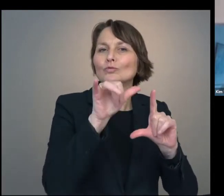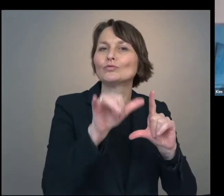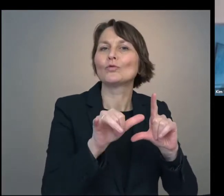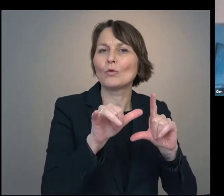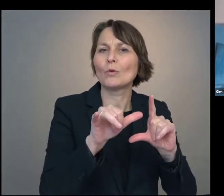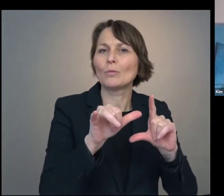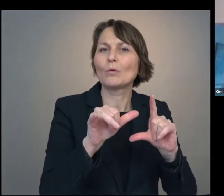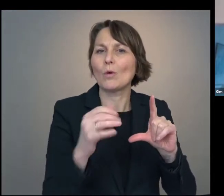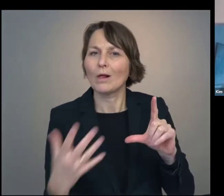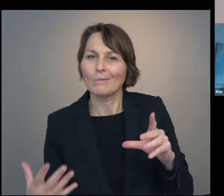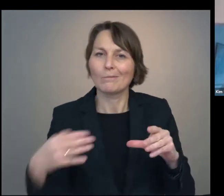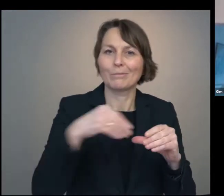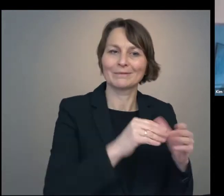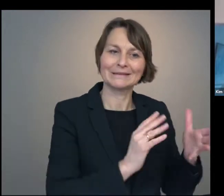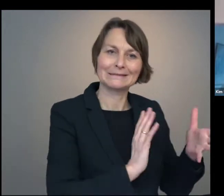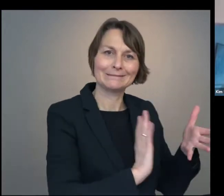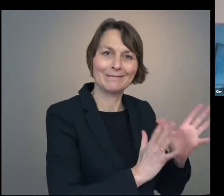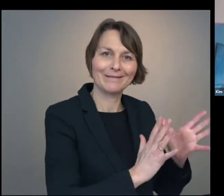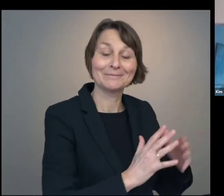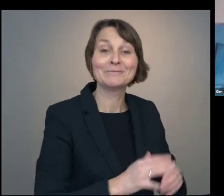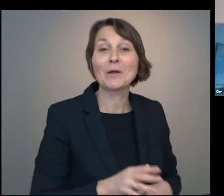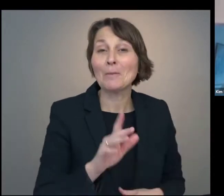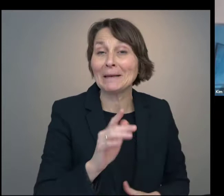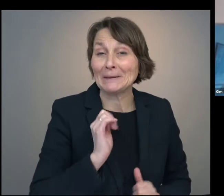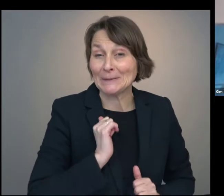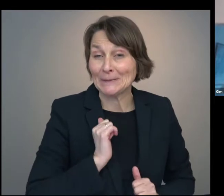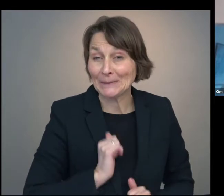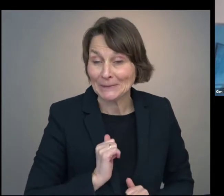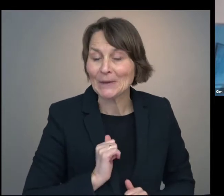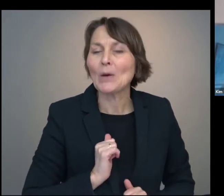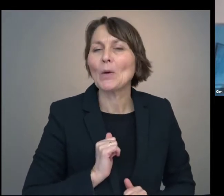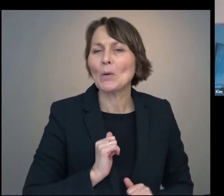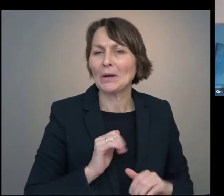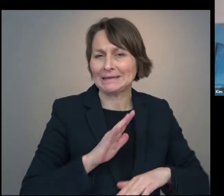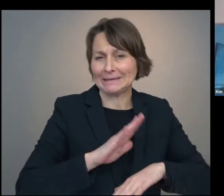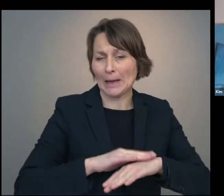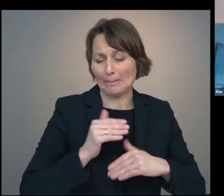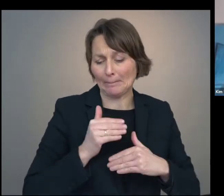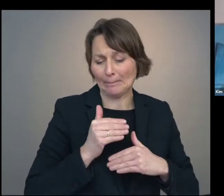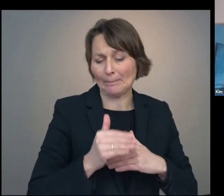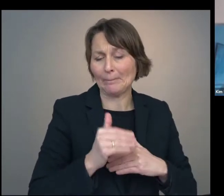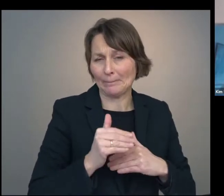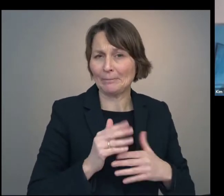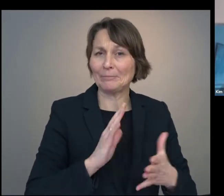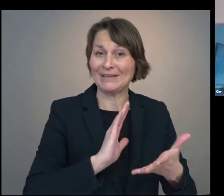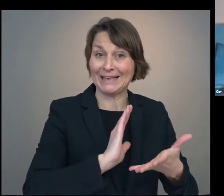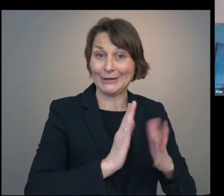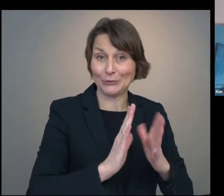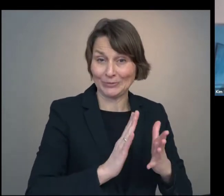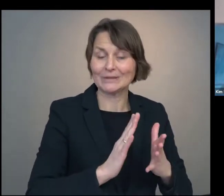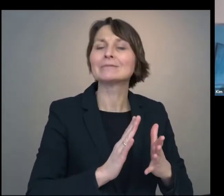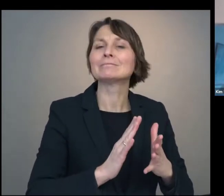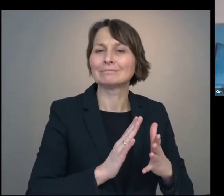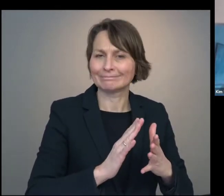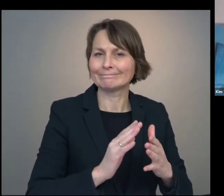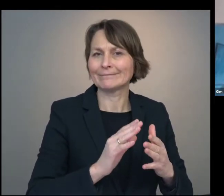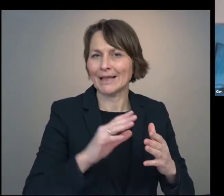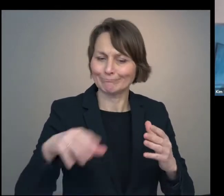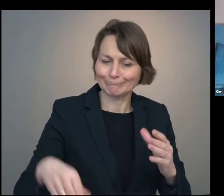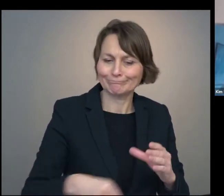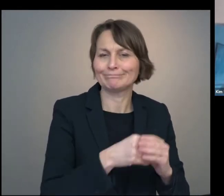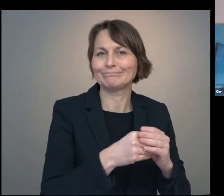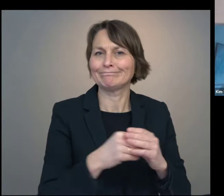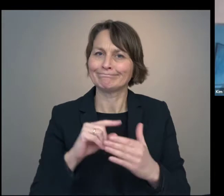channel. We'll include it later on. So people will be a little bit patient before we upload the recording, as we will need